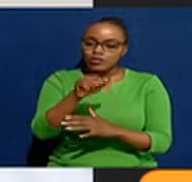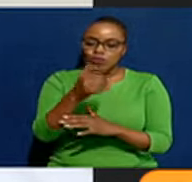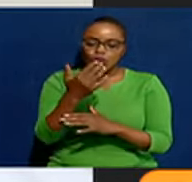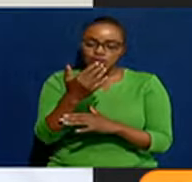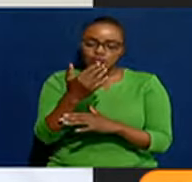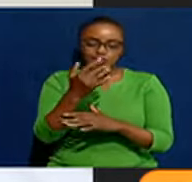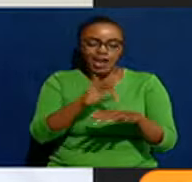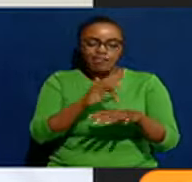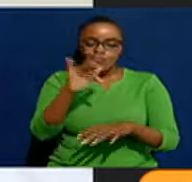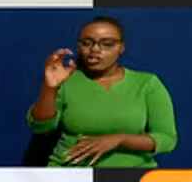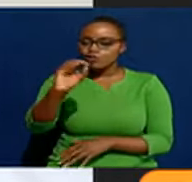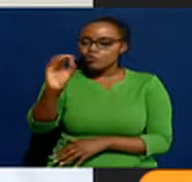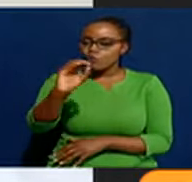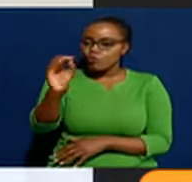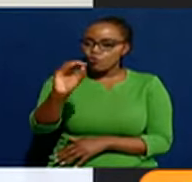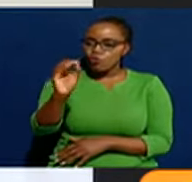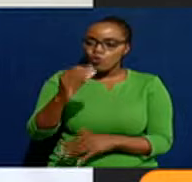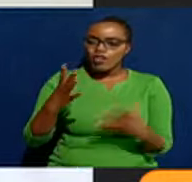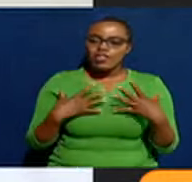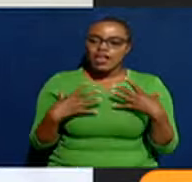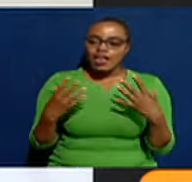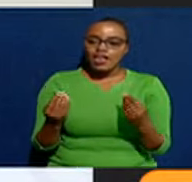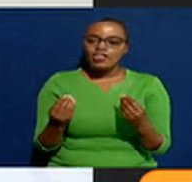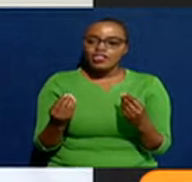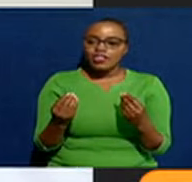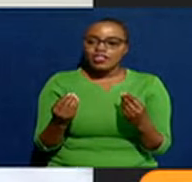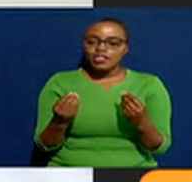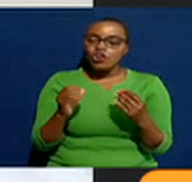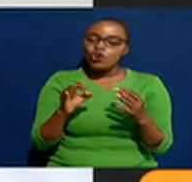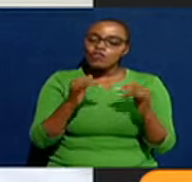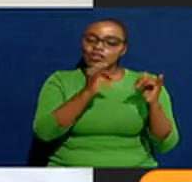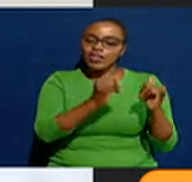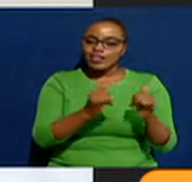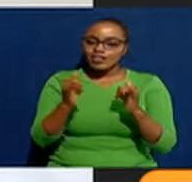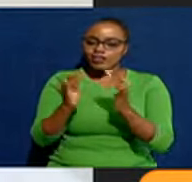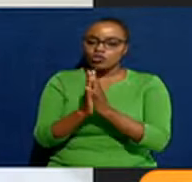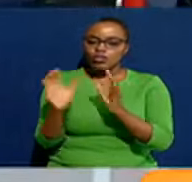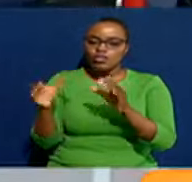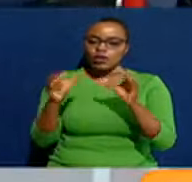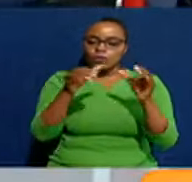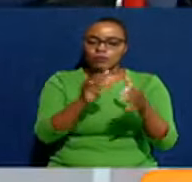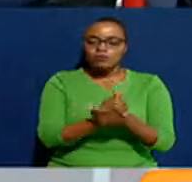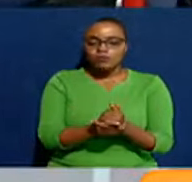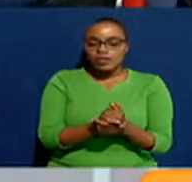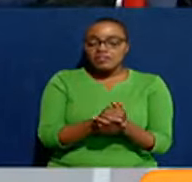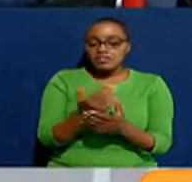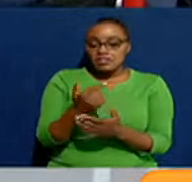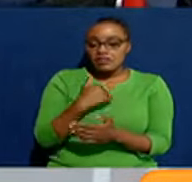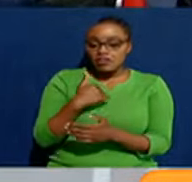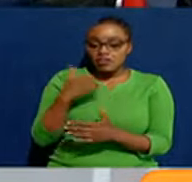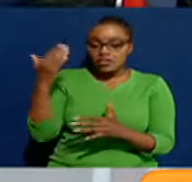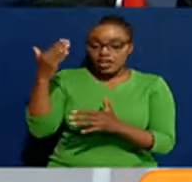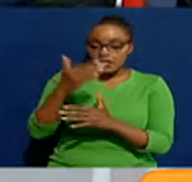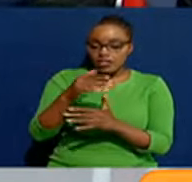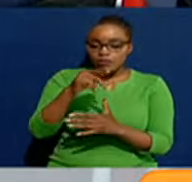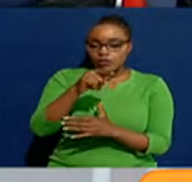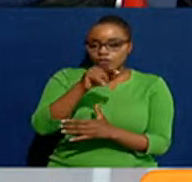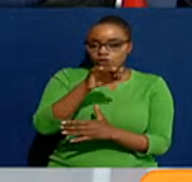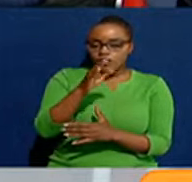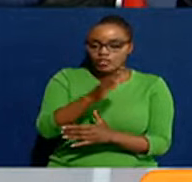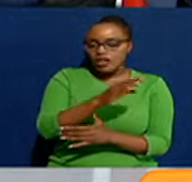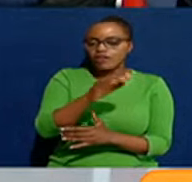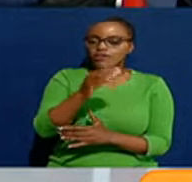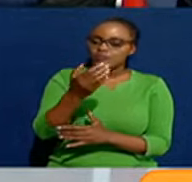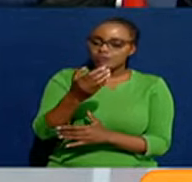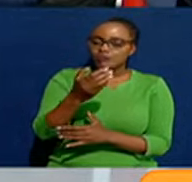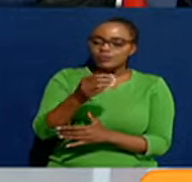affect health of individuals and communities? All right, Dr. Moya, I'll go straight to Professor Richard Oduor. You can answer